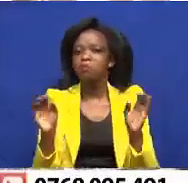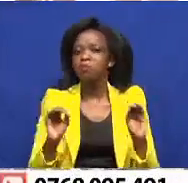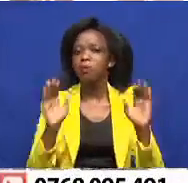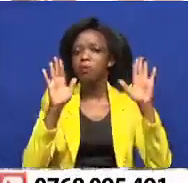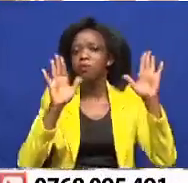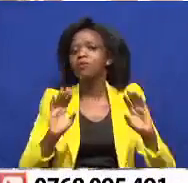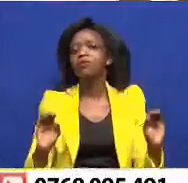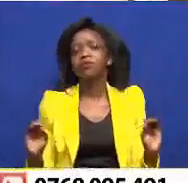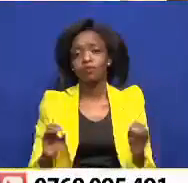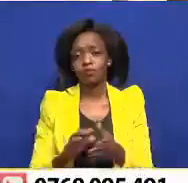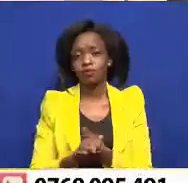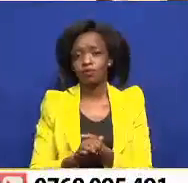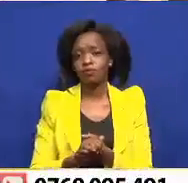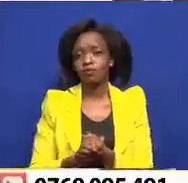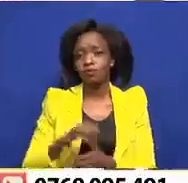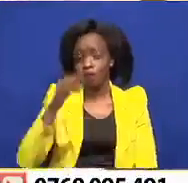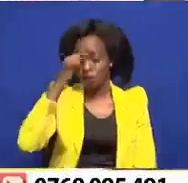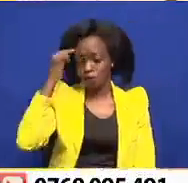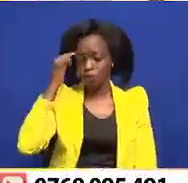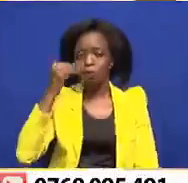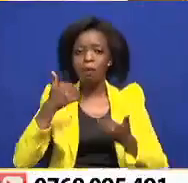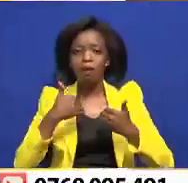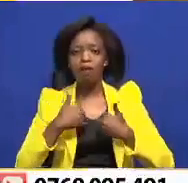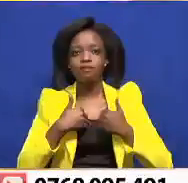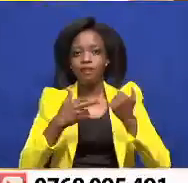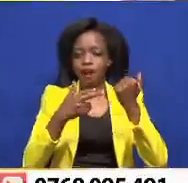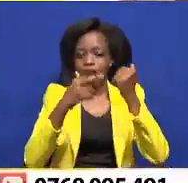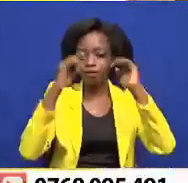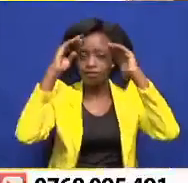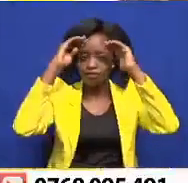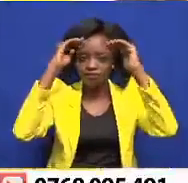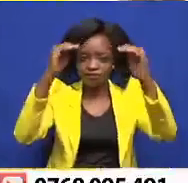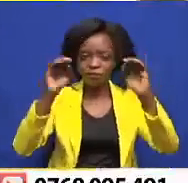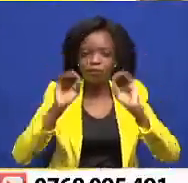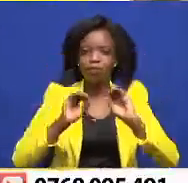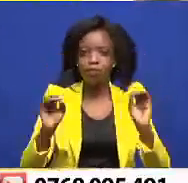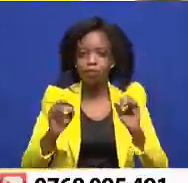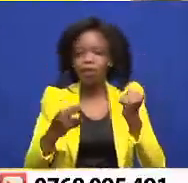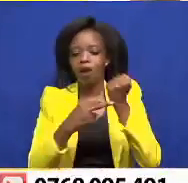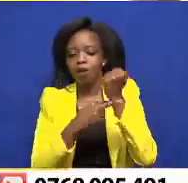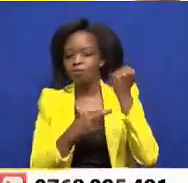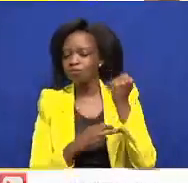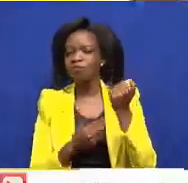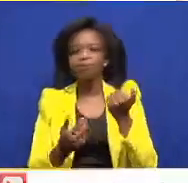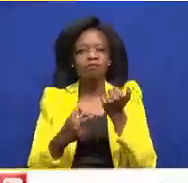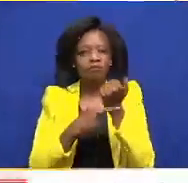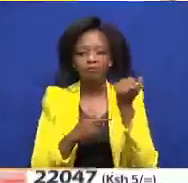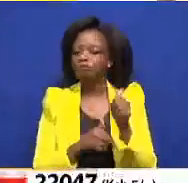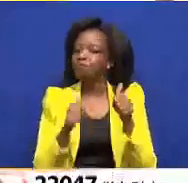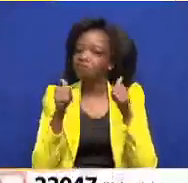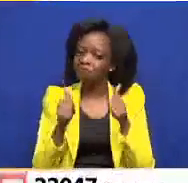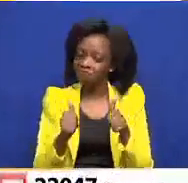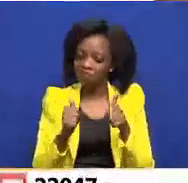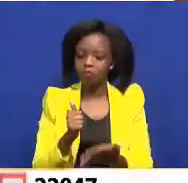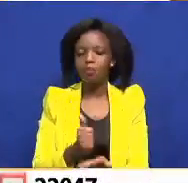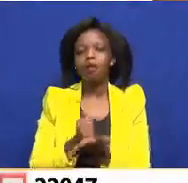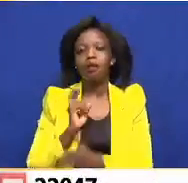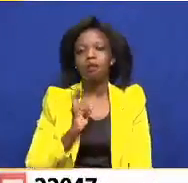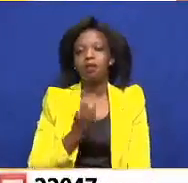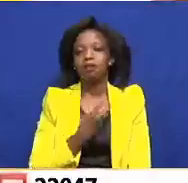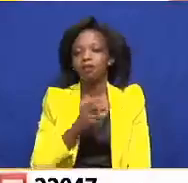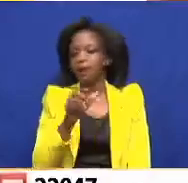Sema ati sababu tujawekewa hizi nini hapa juu. Ati daraja iko poa. Daraja iko fiti. Inatusaidia.